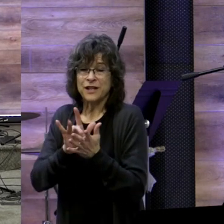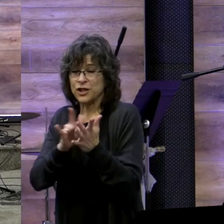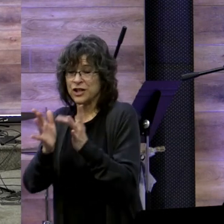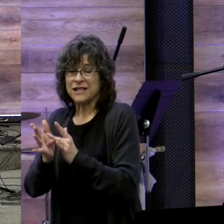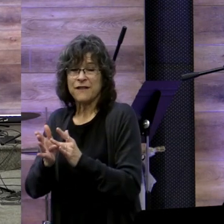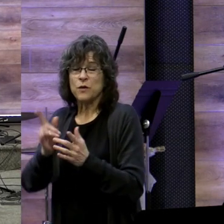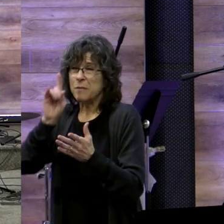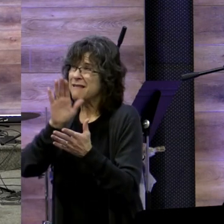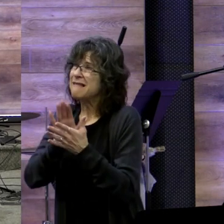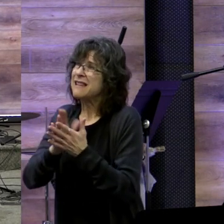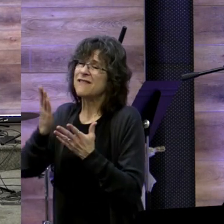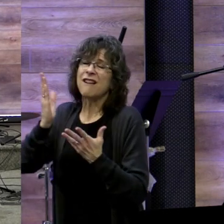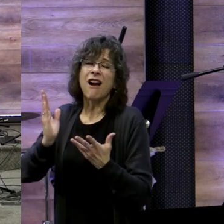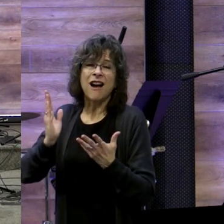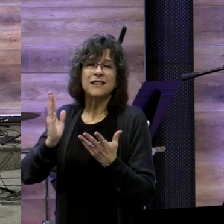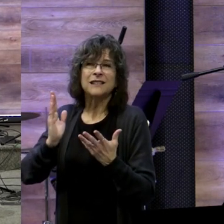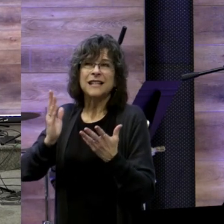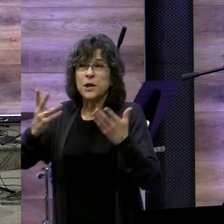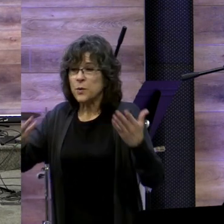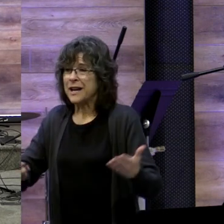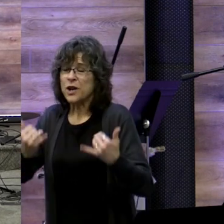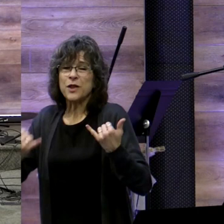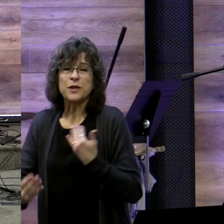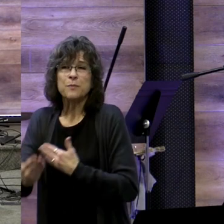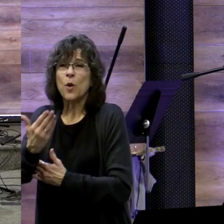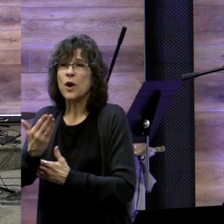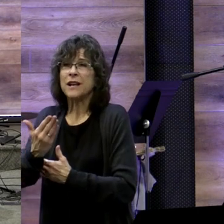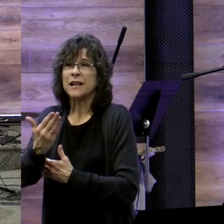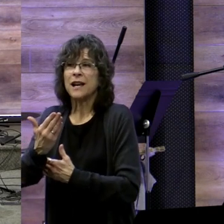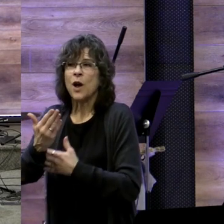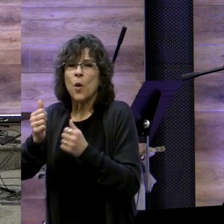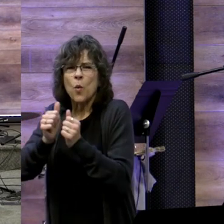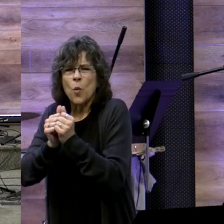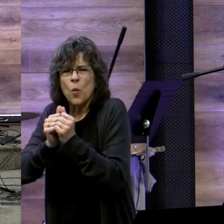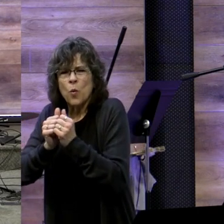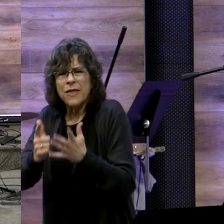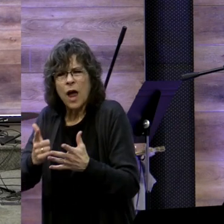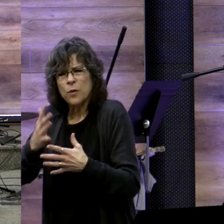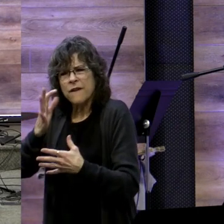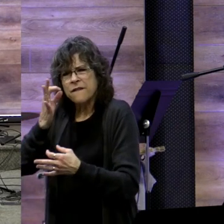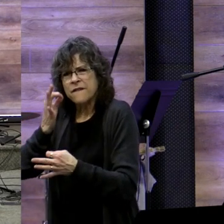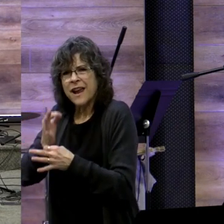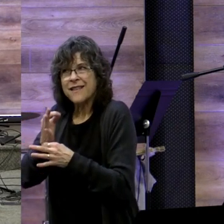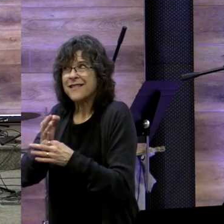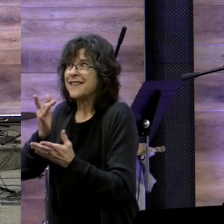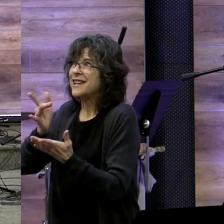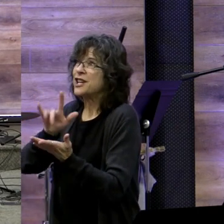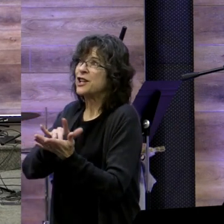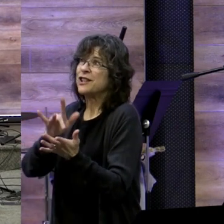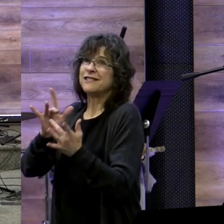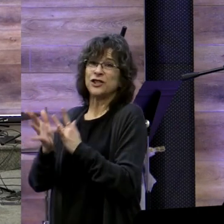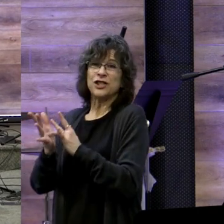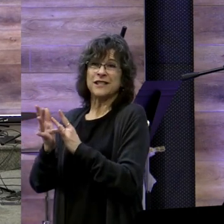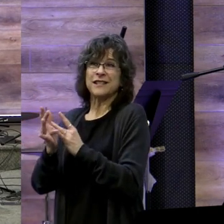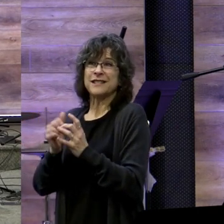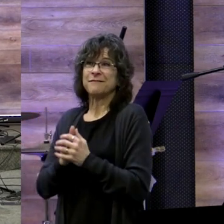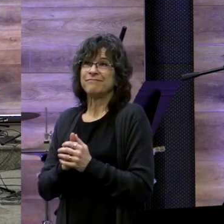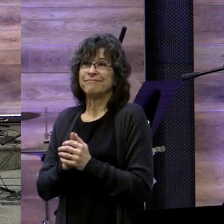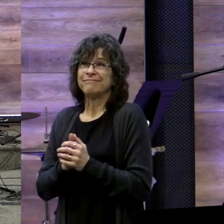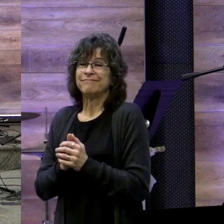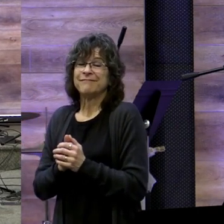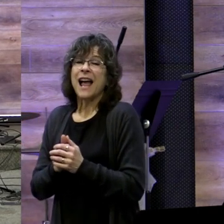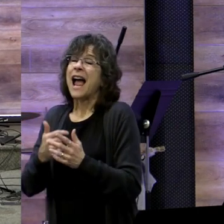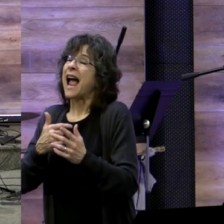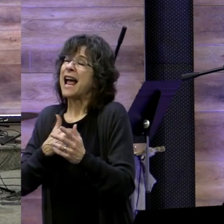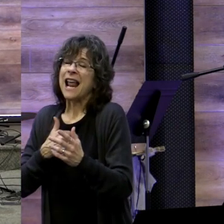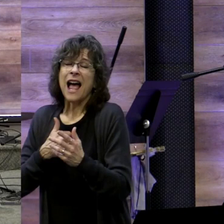so if you find yourself here this morning without having put your faith and trust in the Lord Jesus, my invitation to you this morning is to